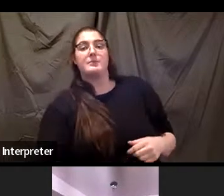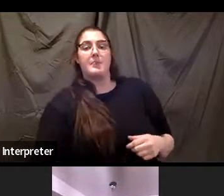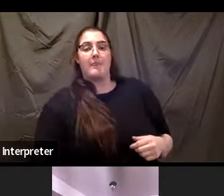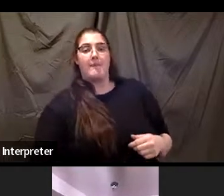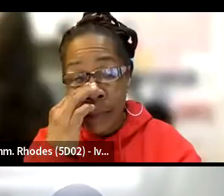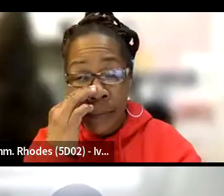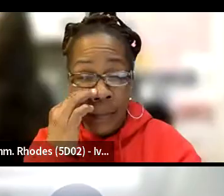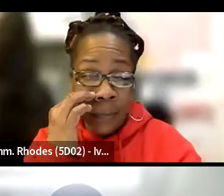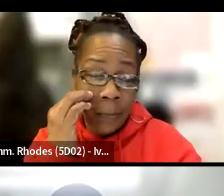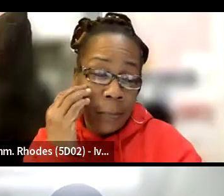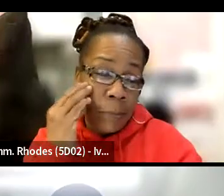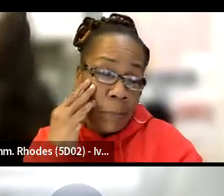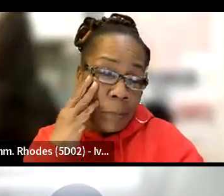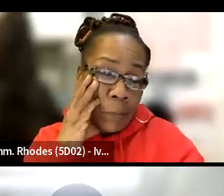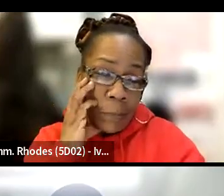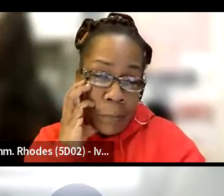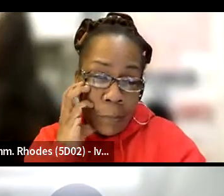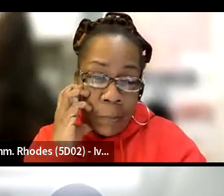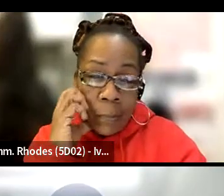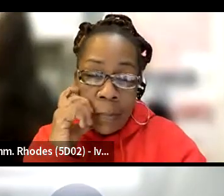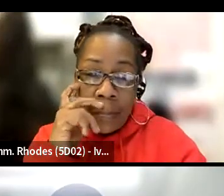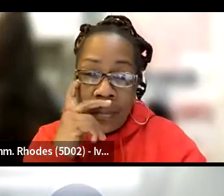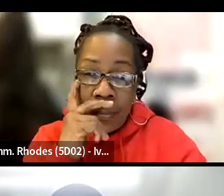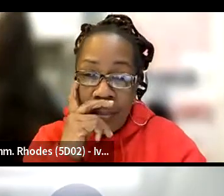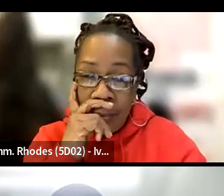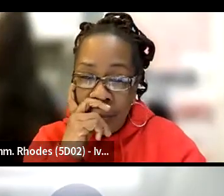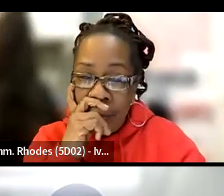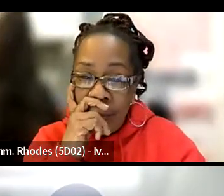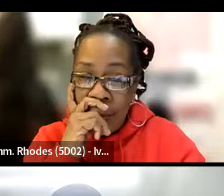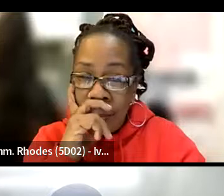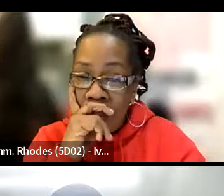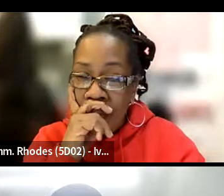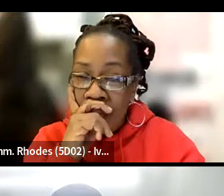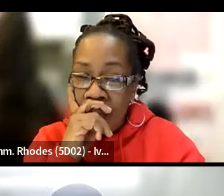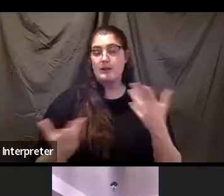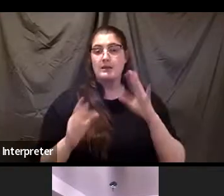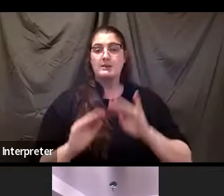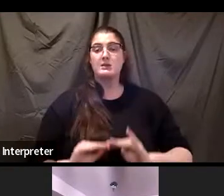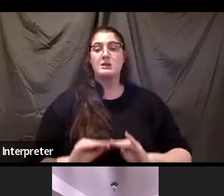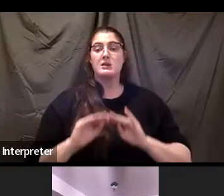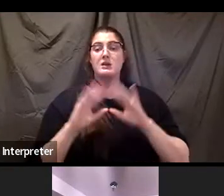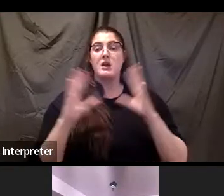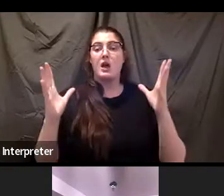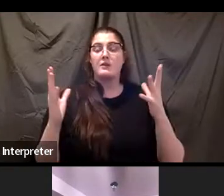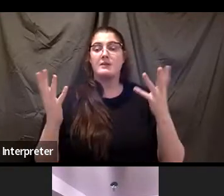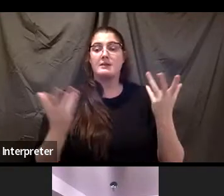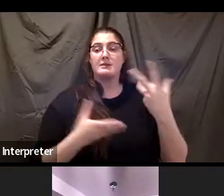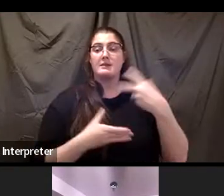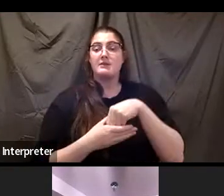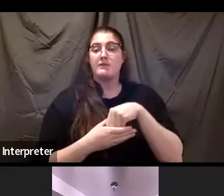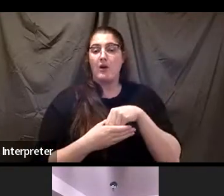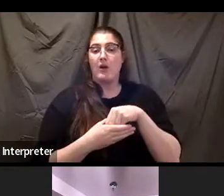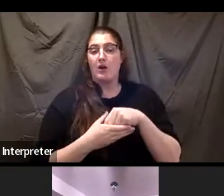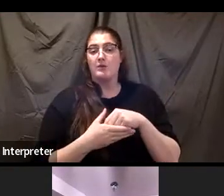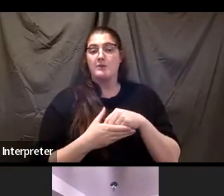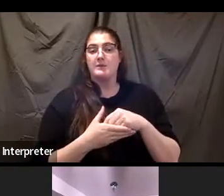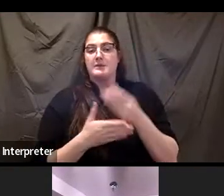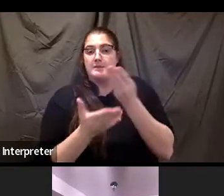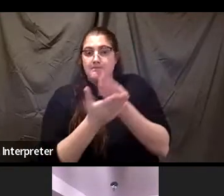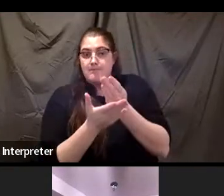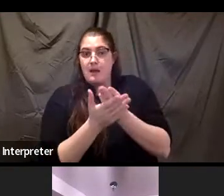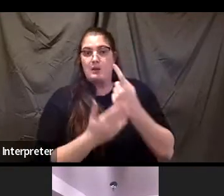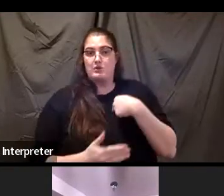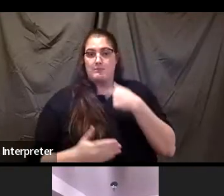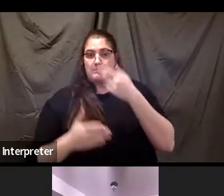No, just wanted to voice my support for this. Obviously, this involves outlaying funds, and so as a treasurer, I just wanted to say I think that this